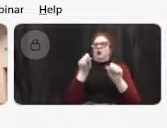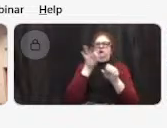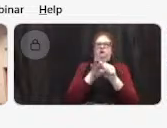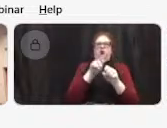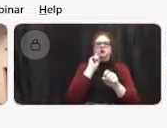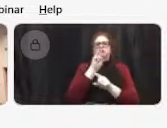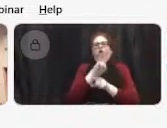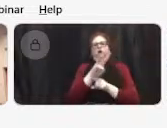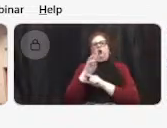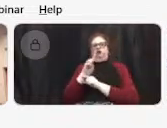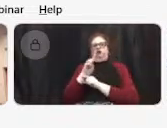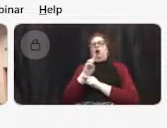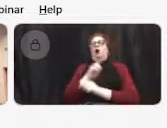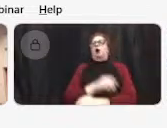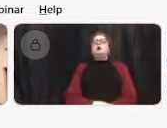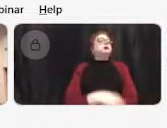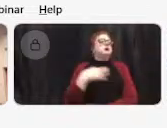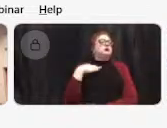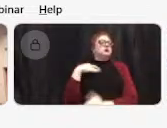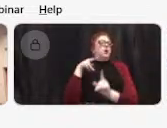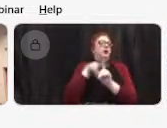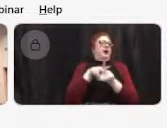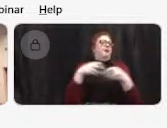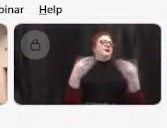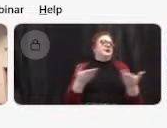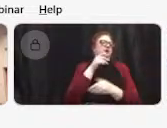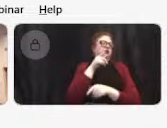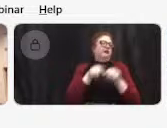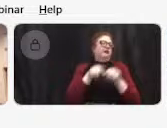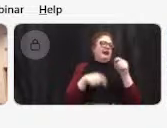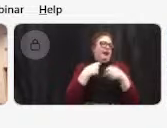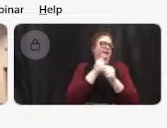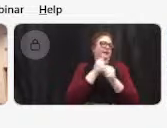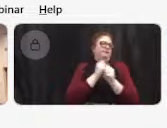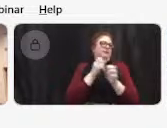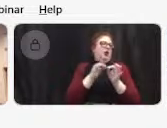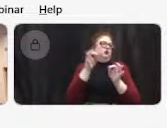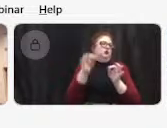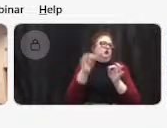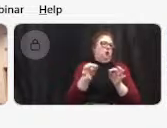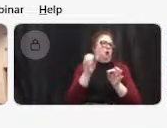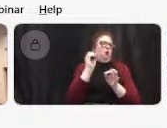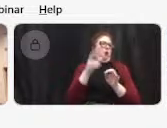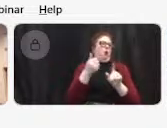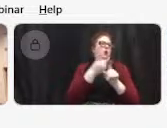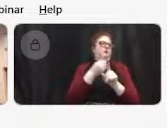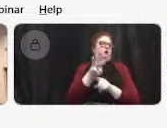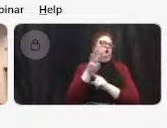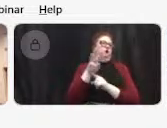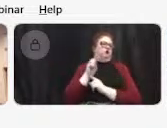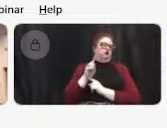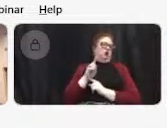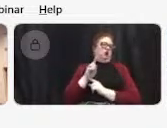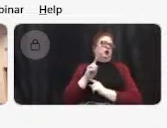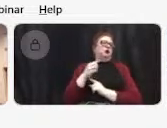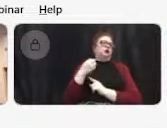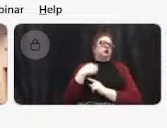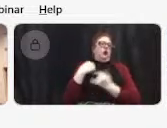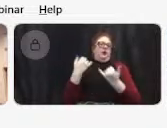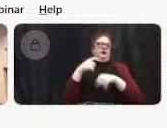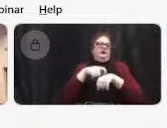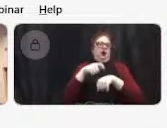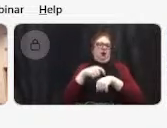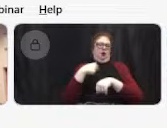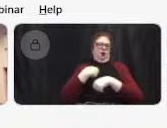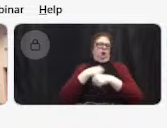All right, so if the applicant is not here, obviously they can't make a deferral or withdrawal. So at this time, I would like to make a motion